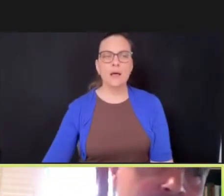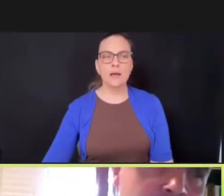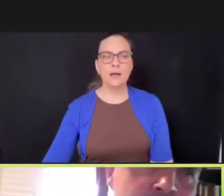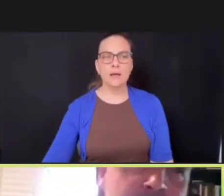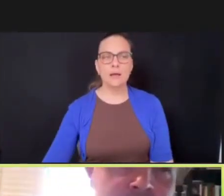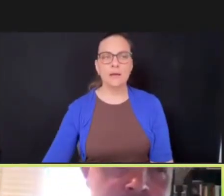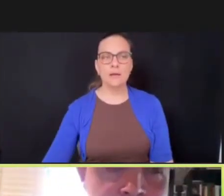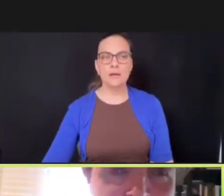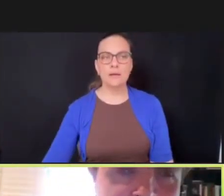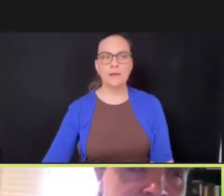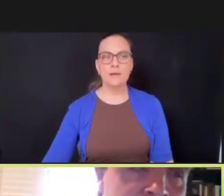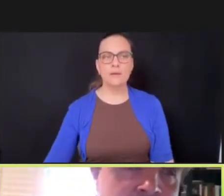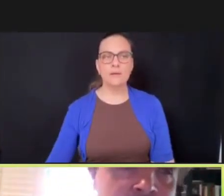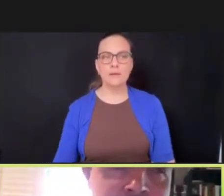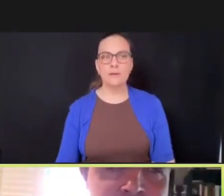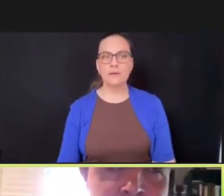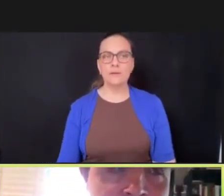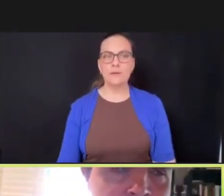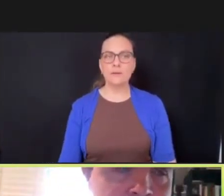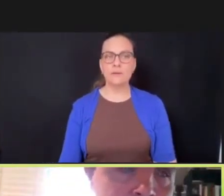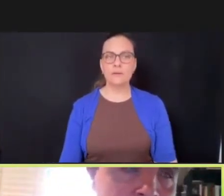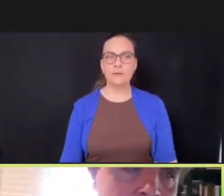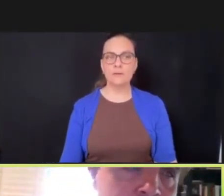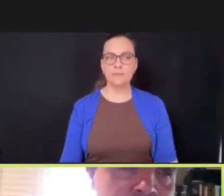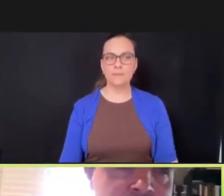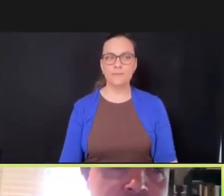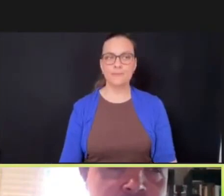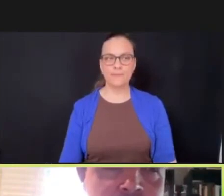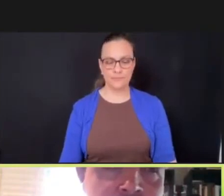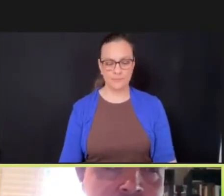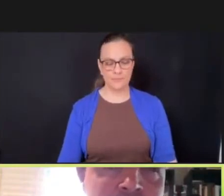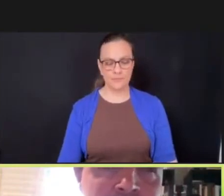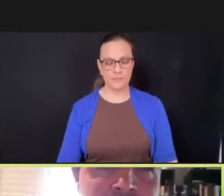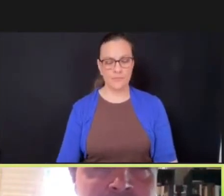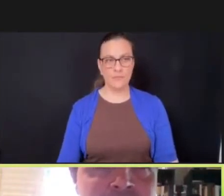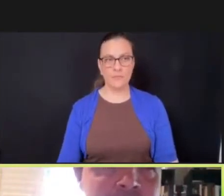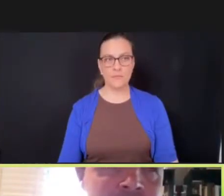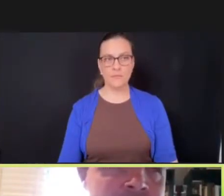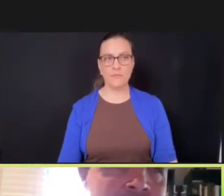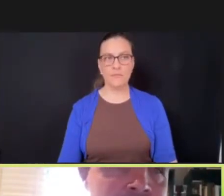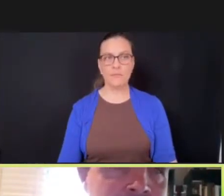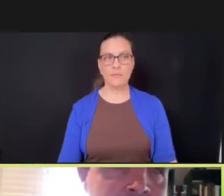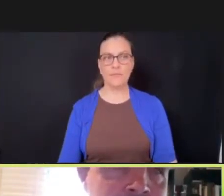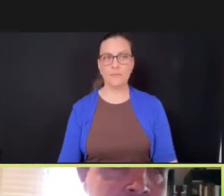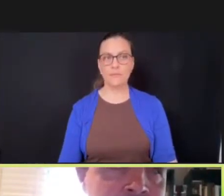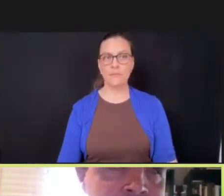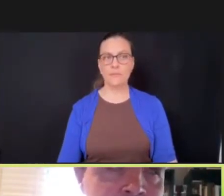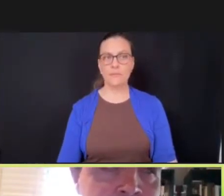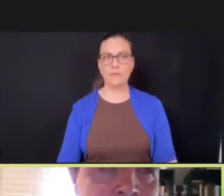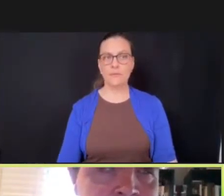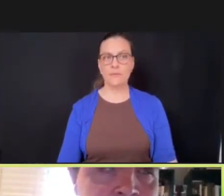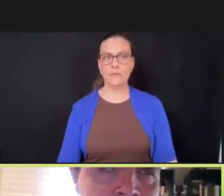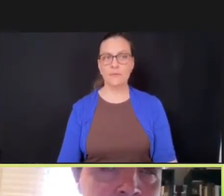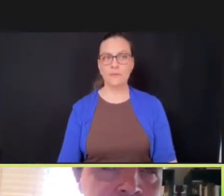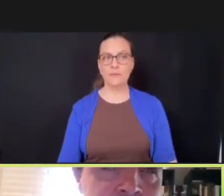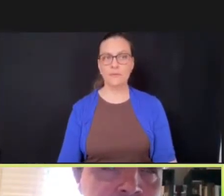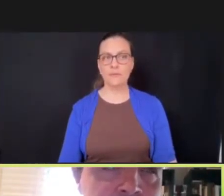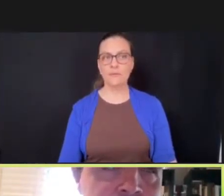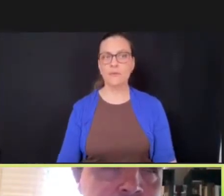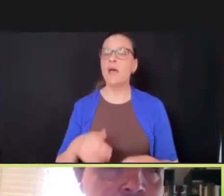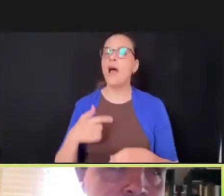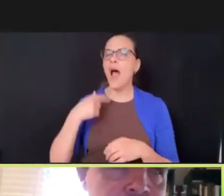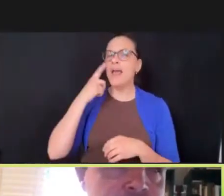that was a really good decision at the time. I think I probably caused myself a lot more pain and angst, and honestly, to some extent, it